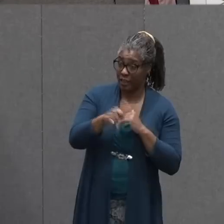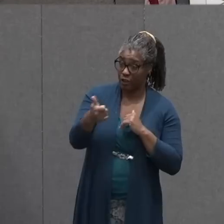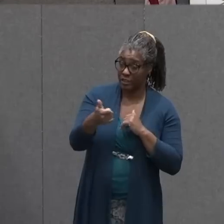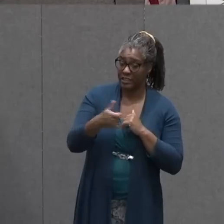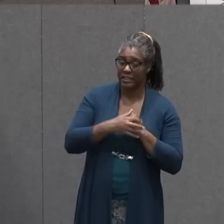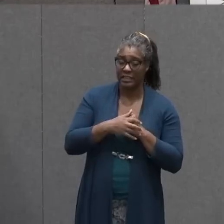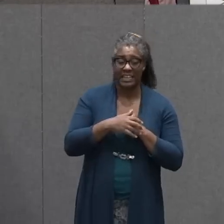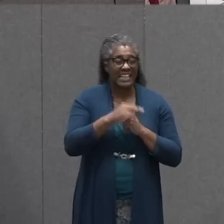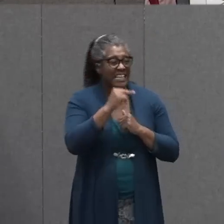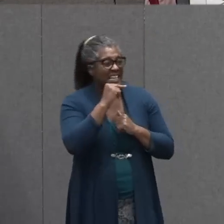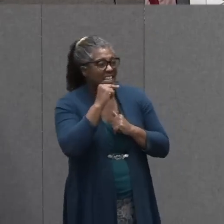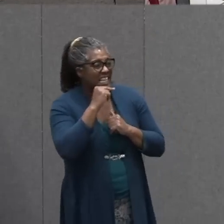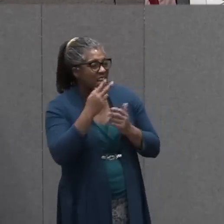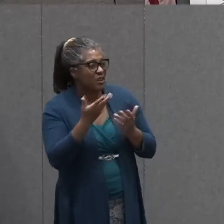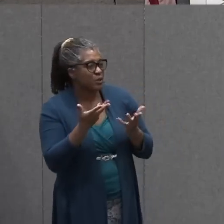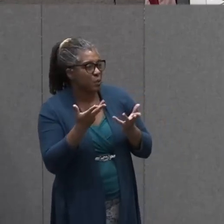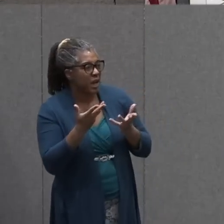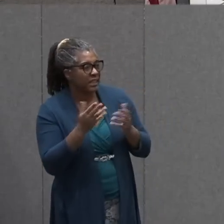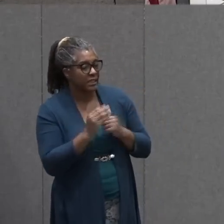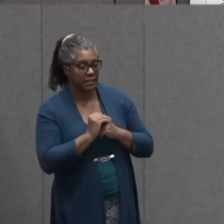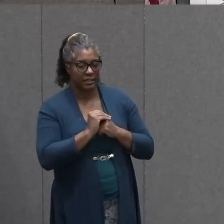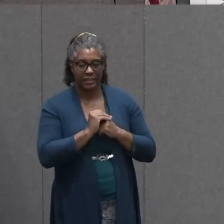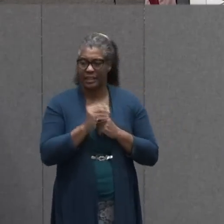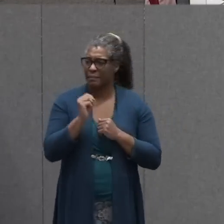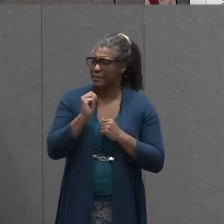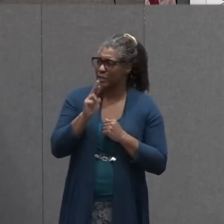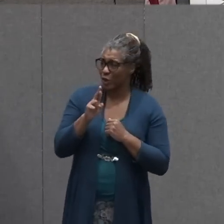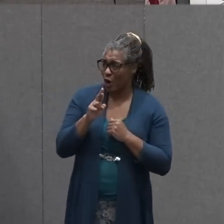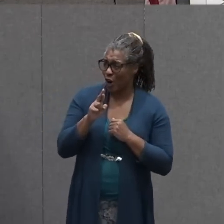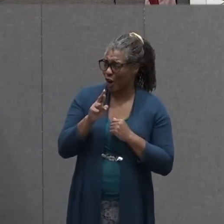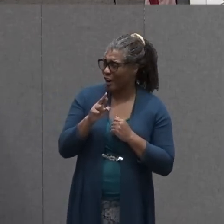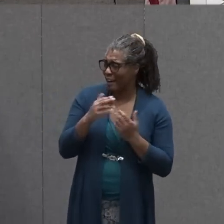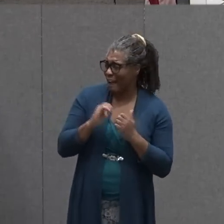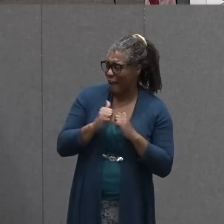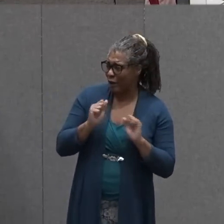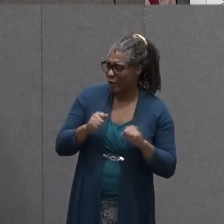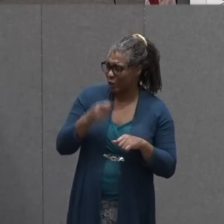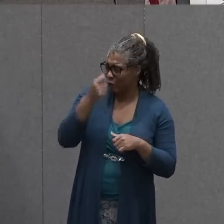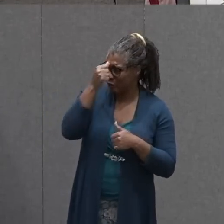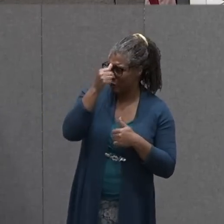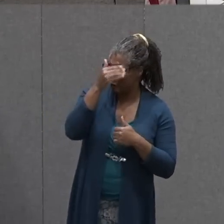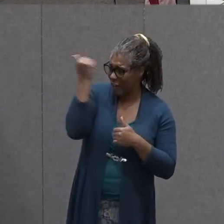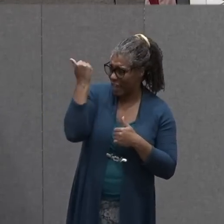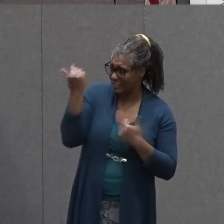me. Mr. R. Mr. Who could R. forget? Yes.